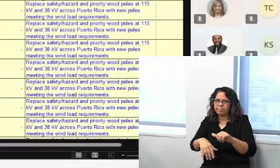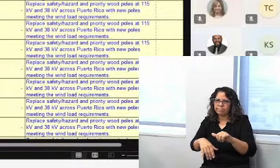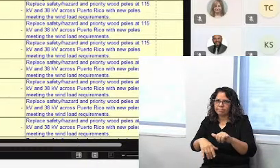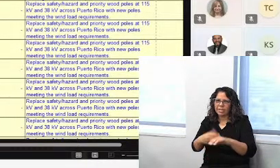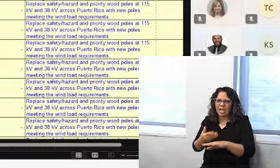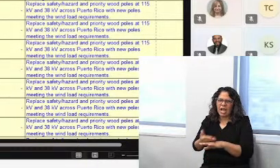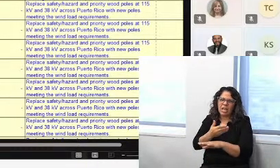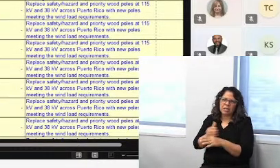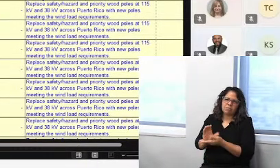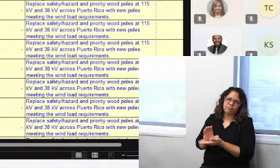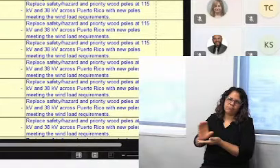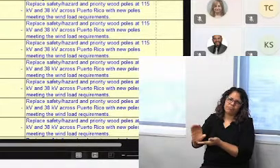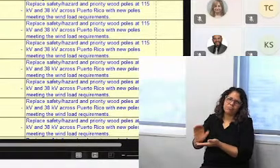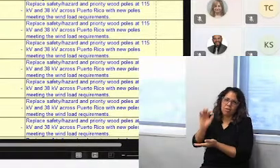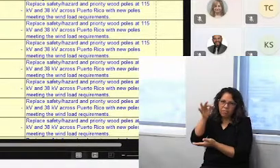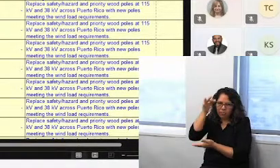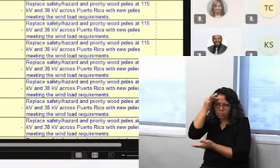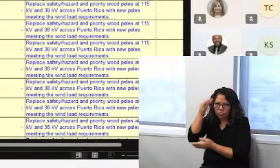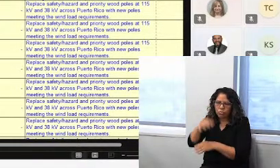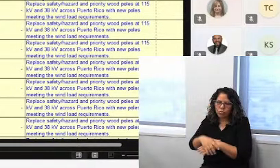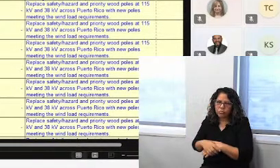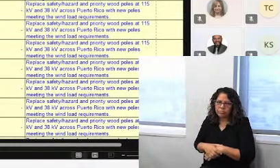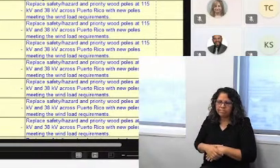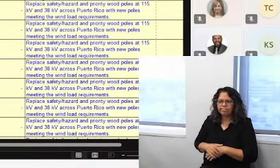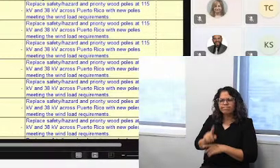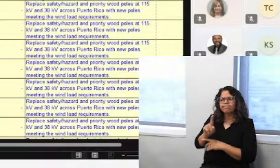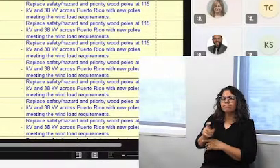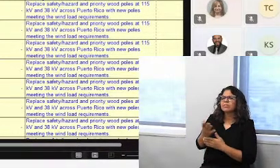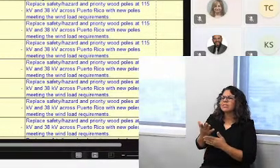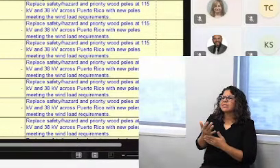happens if you spend A&E